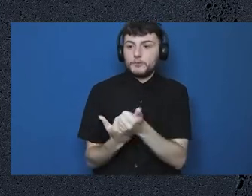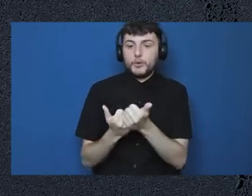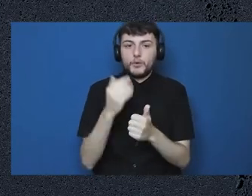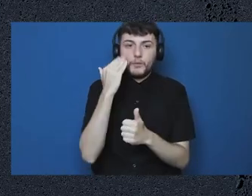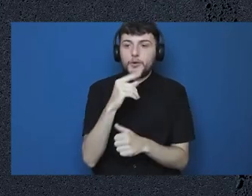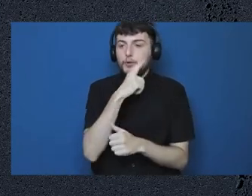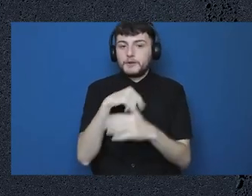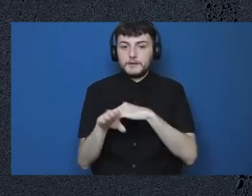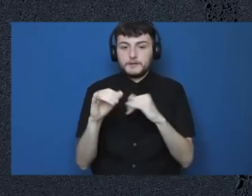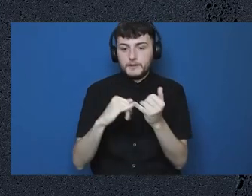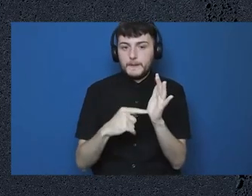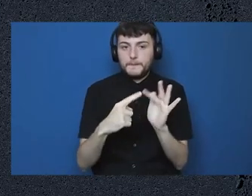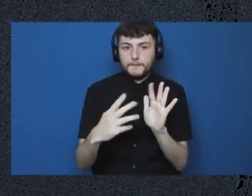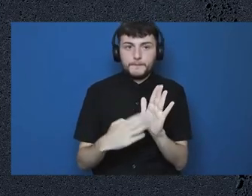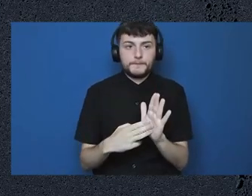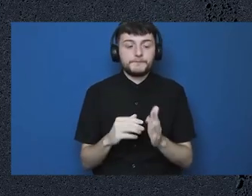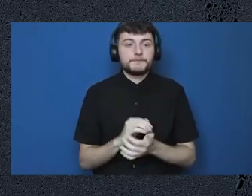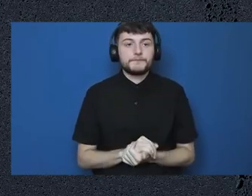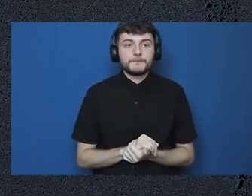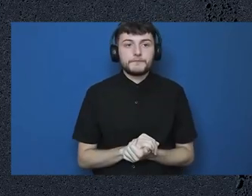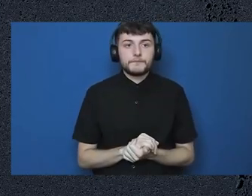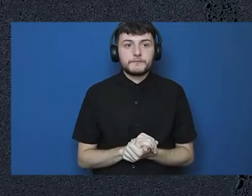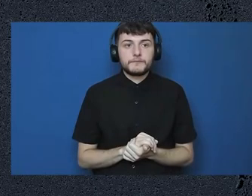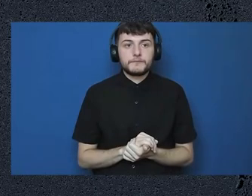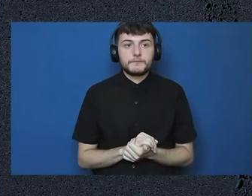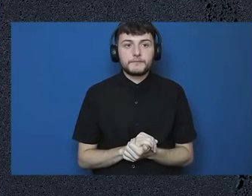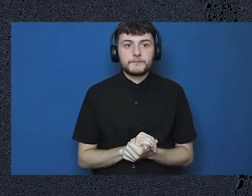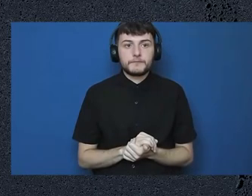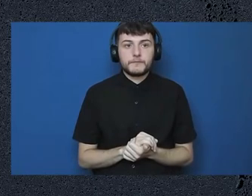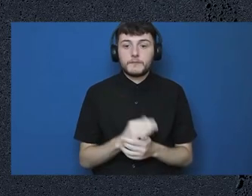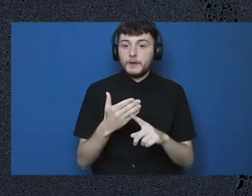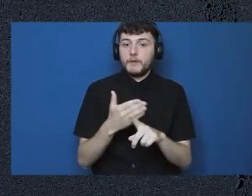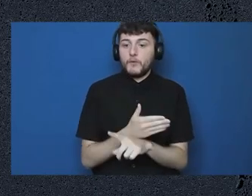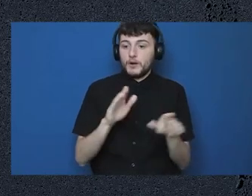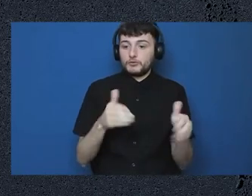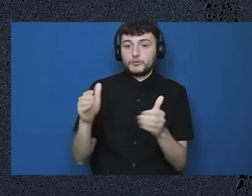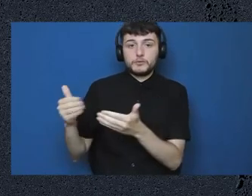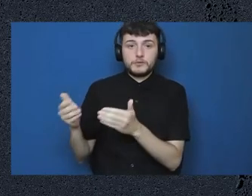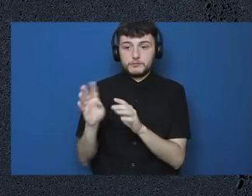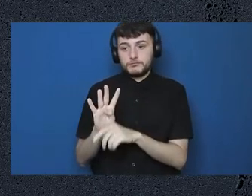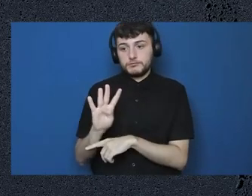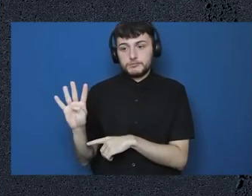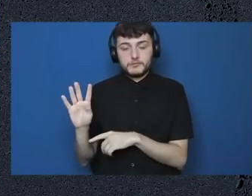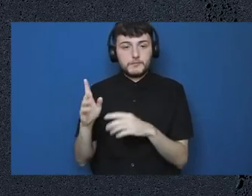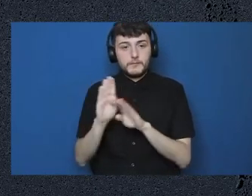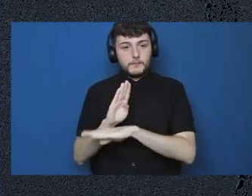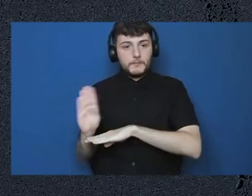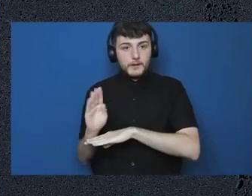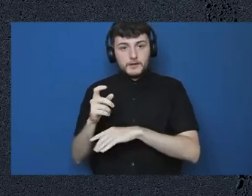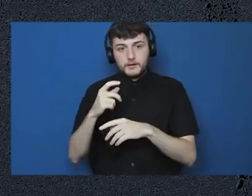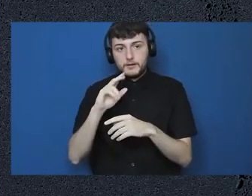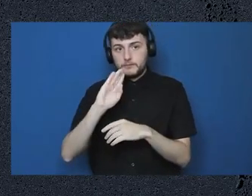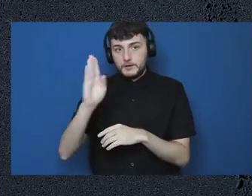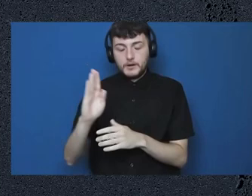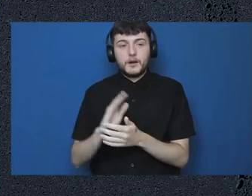to welcome us, before I introduce our incredible speakers, we have Dr. Tim Reid. Tim Reid, MP, Member